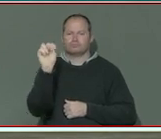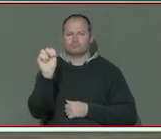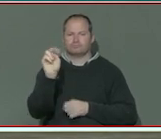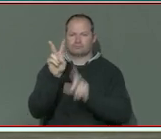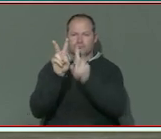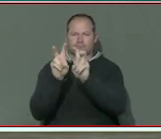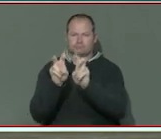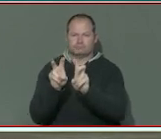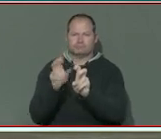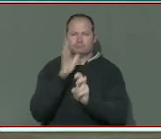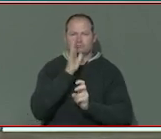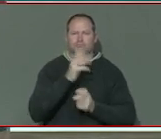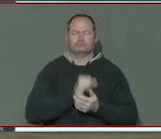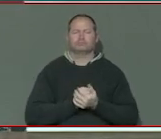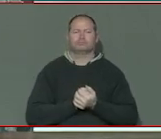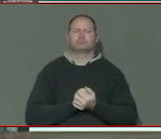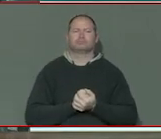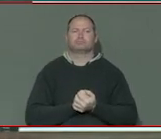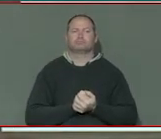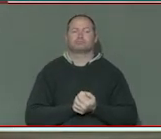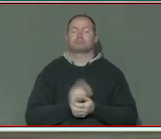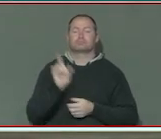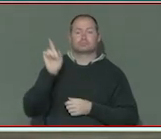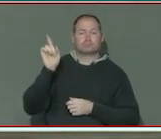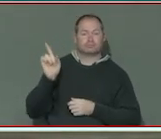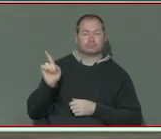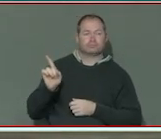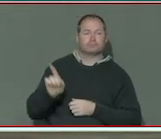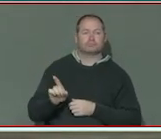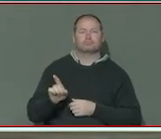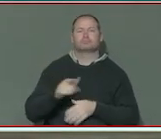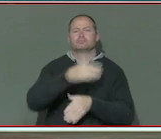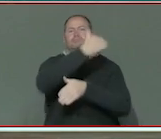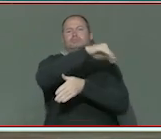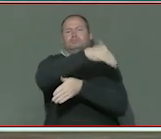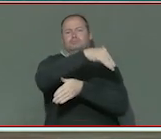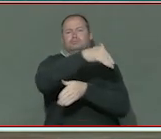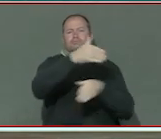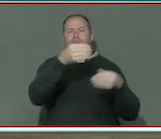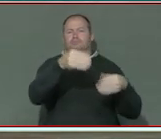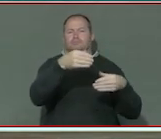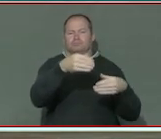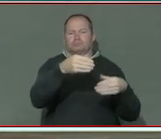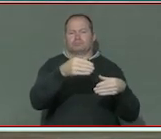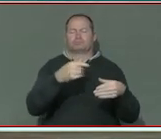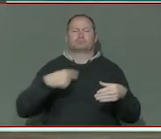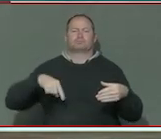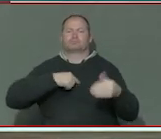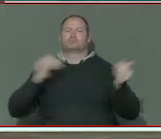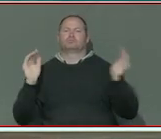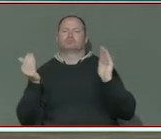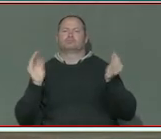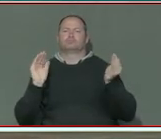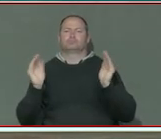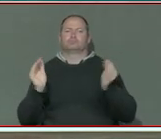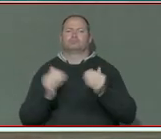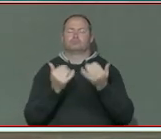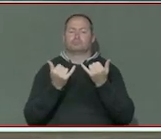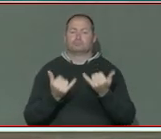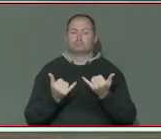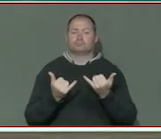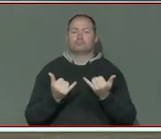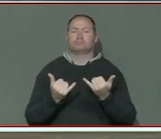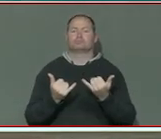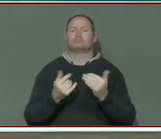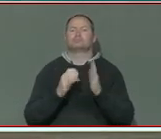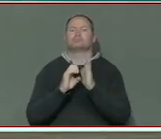Remember we said here we had an external document and we compare the two. Now, this one will